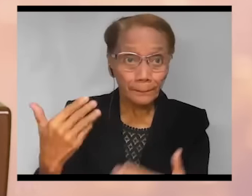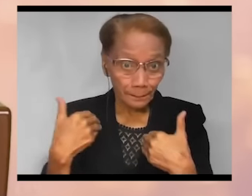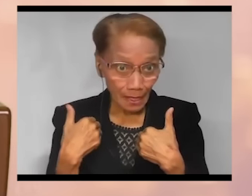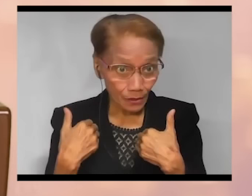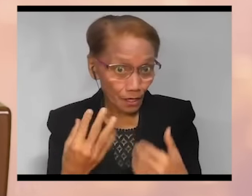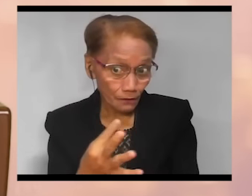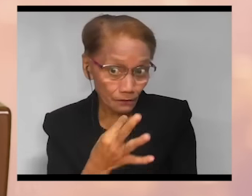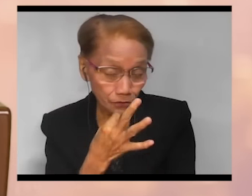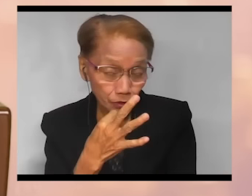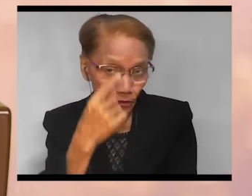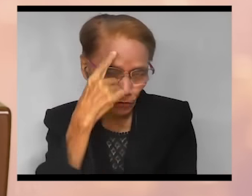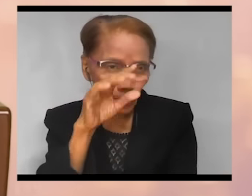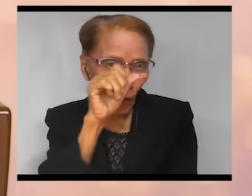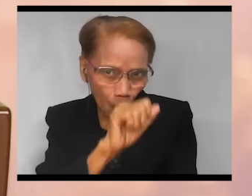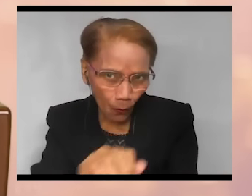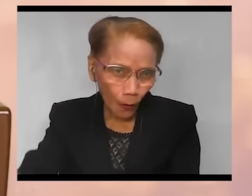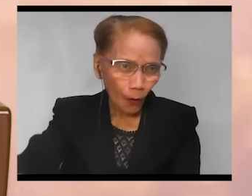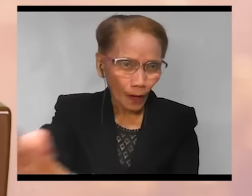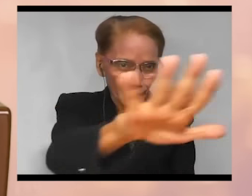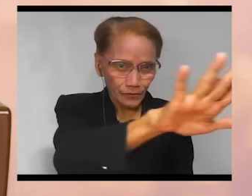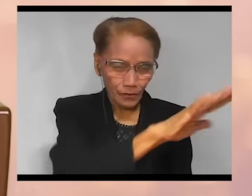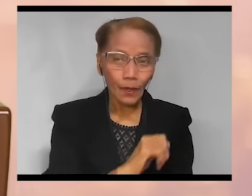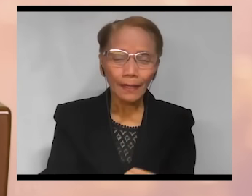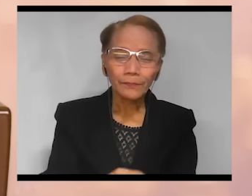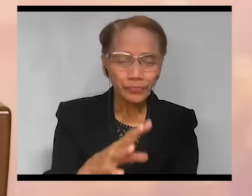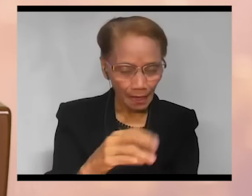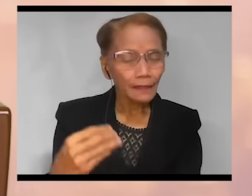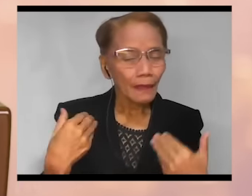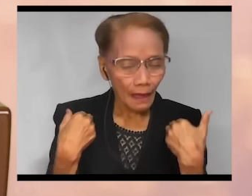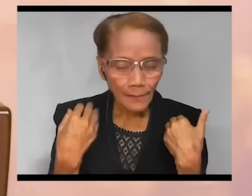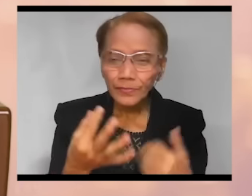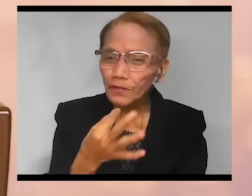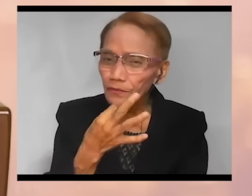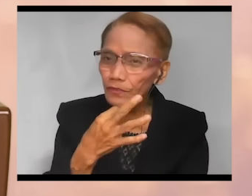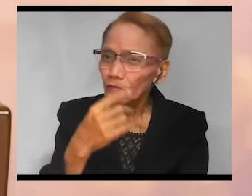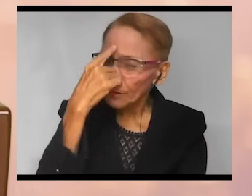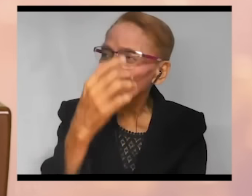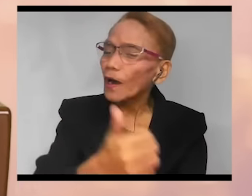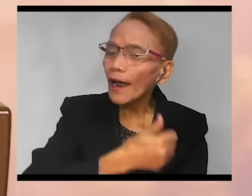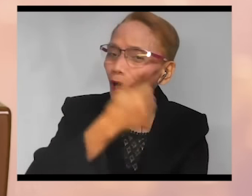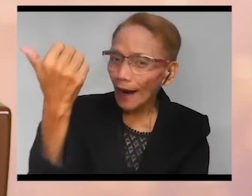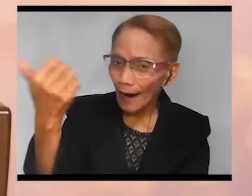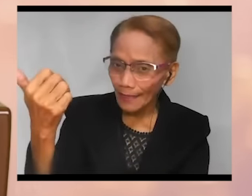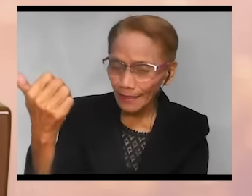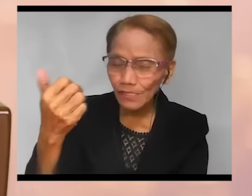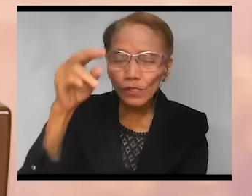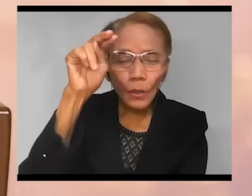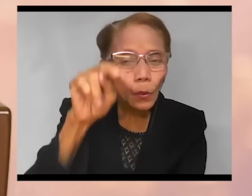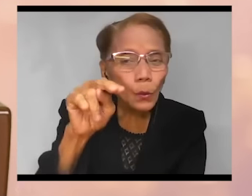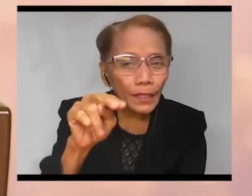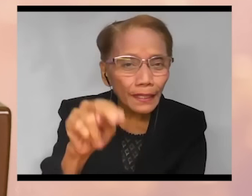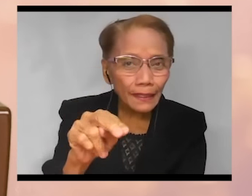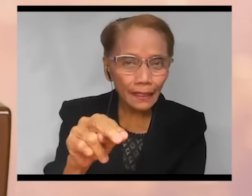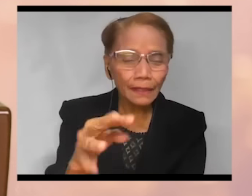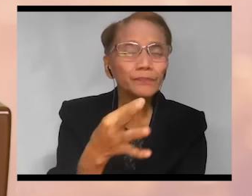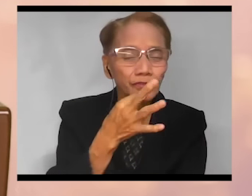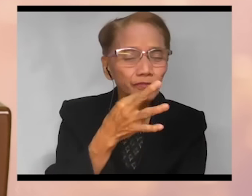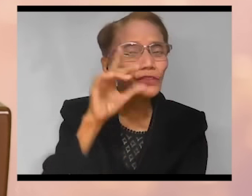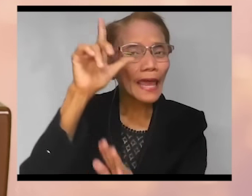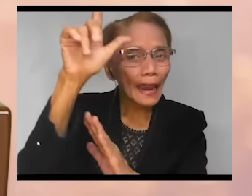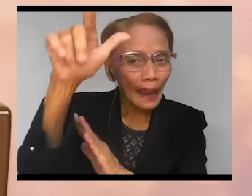for everyone. And there is food for others who need food later on.